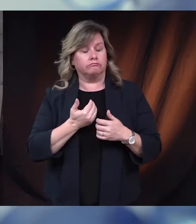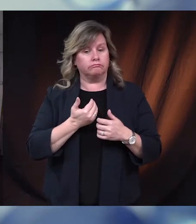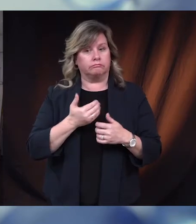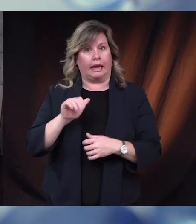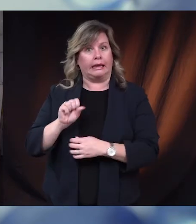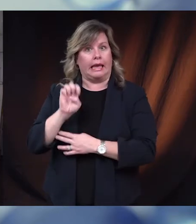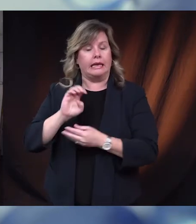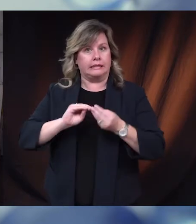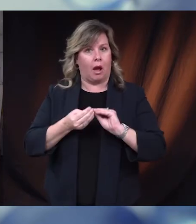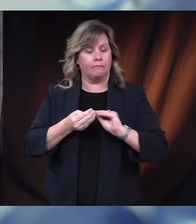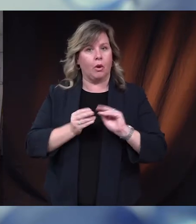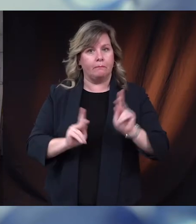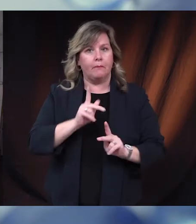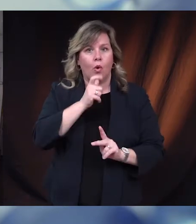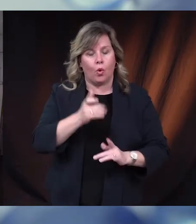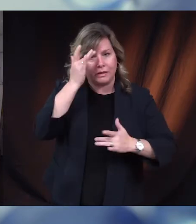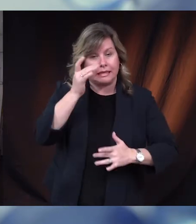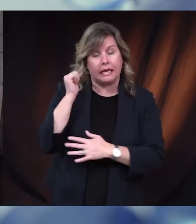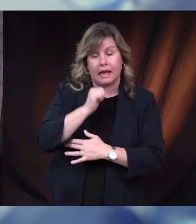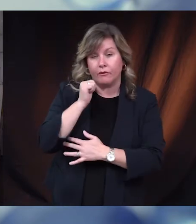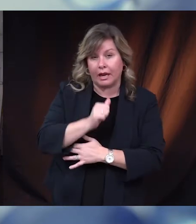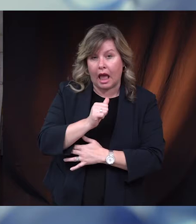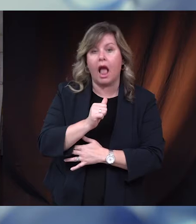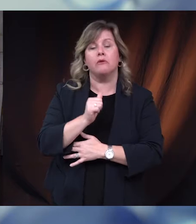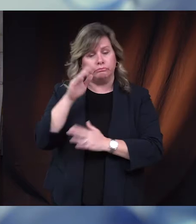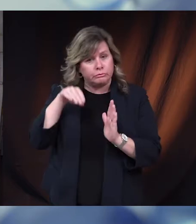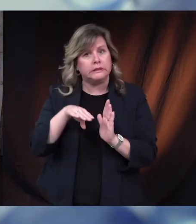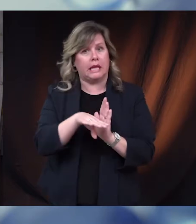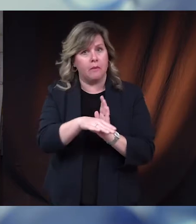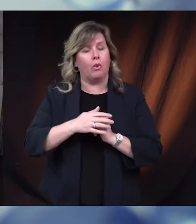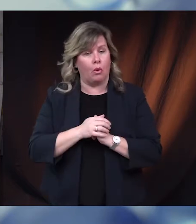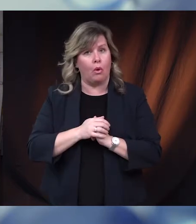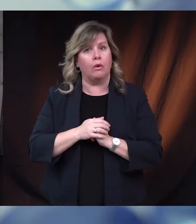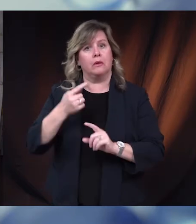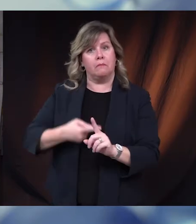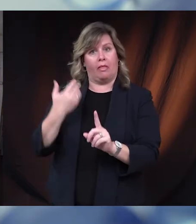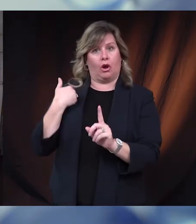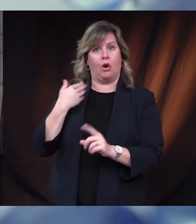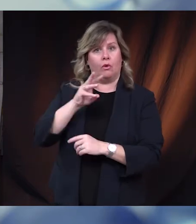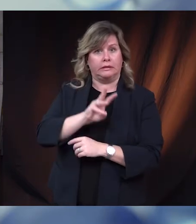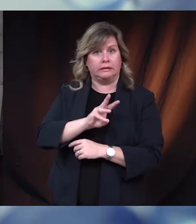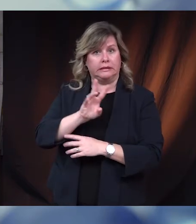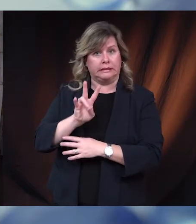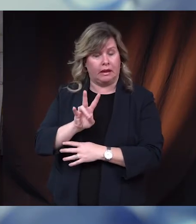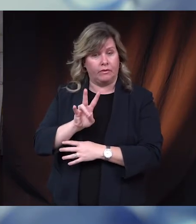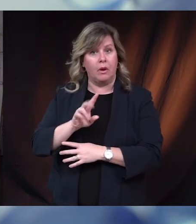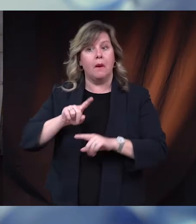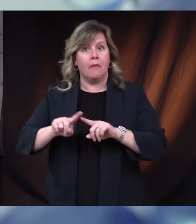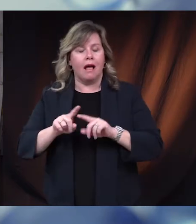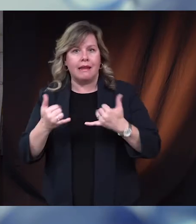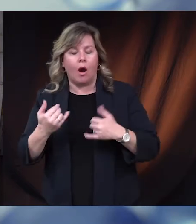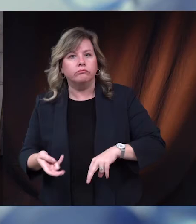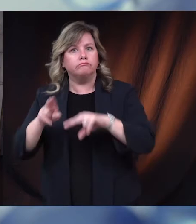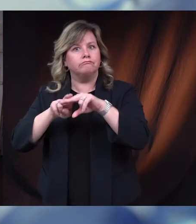day. 1 month ago, we were looking at 67 new cases per day. Lately, those numbers have increased, and we're now at